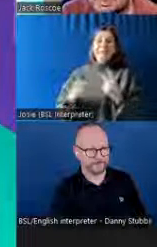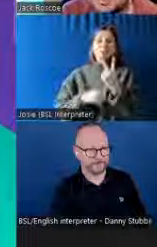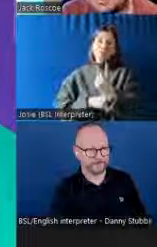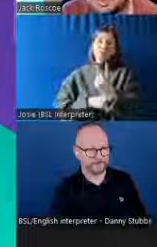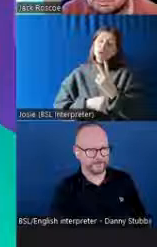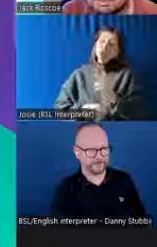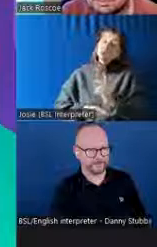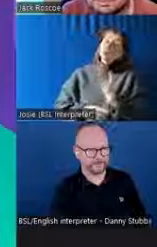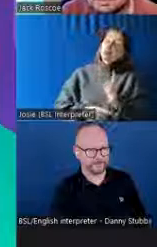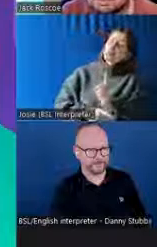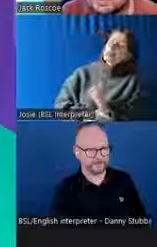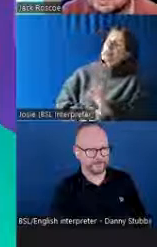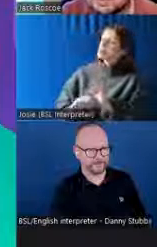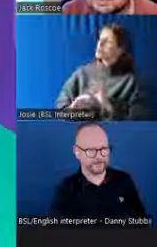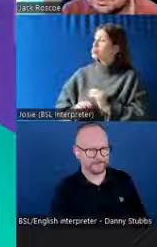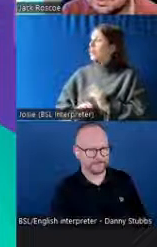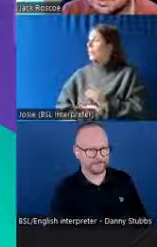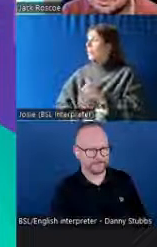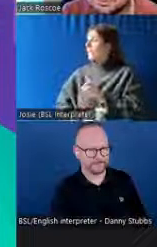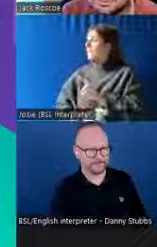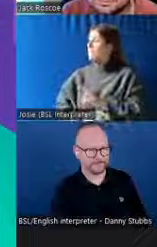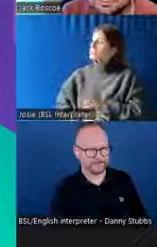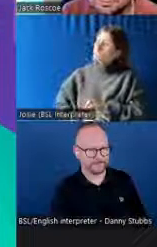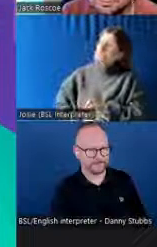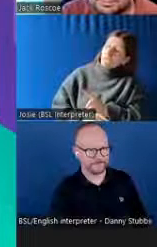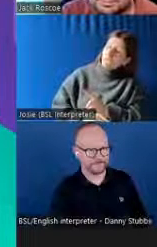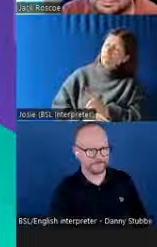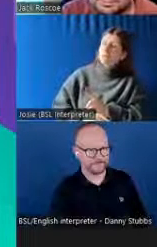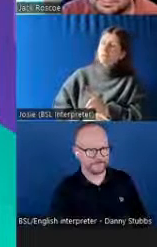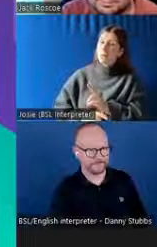displays, but don't really read or talk to anyone.